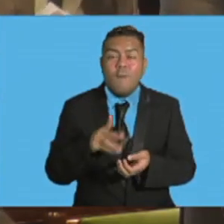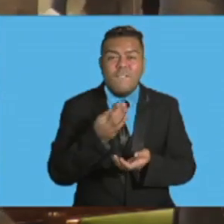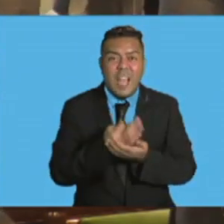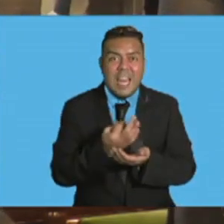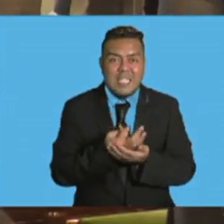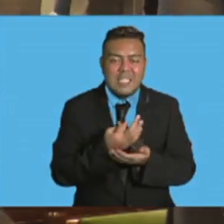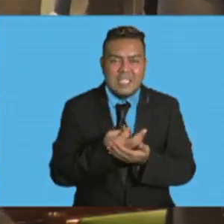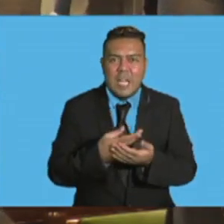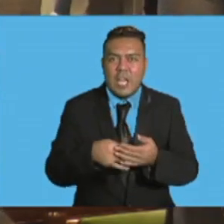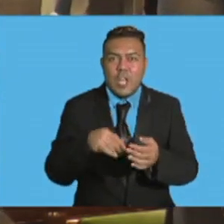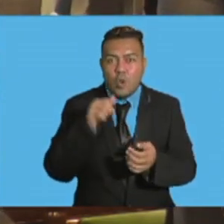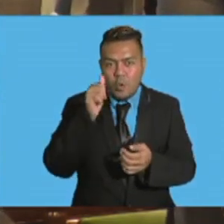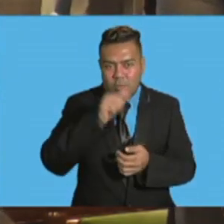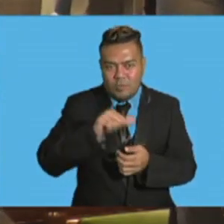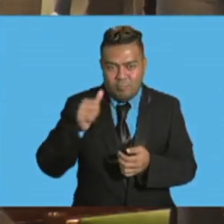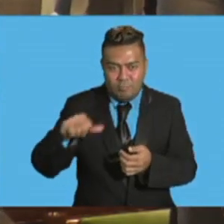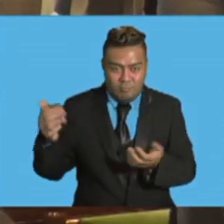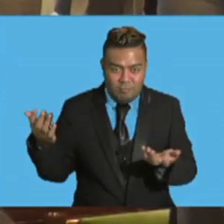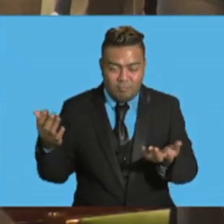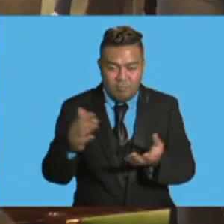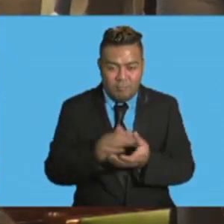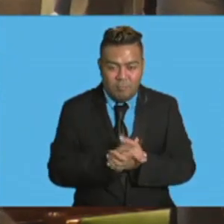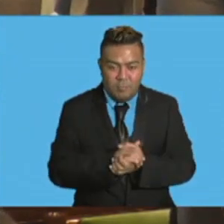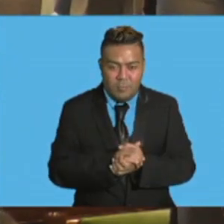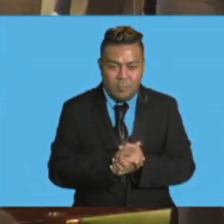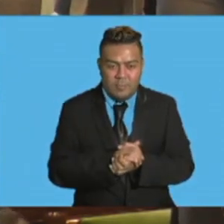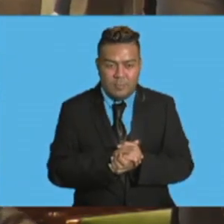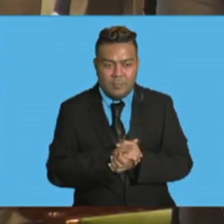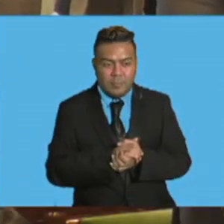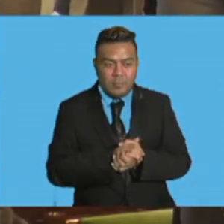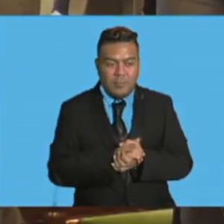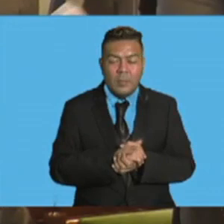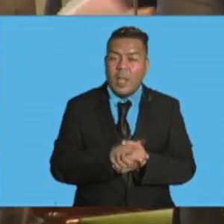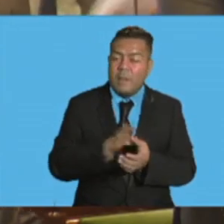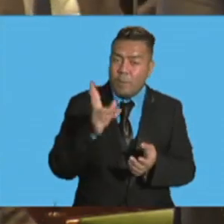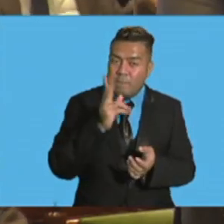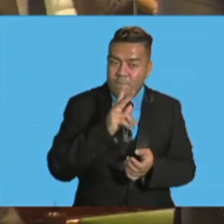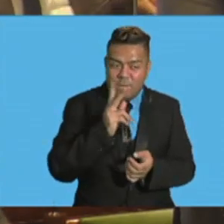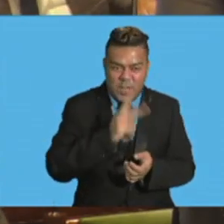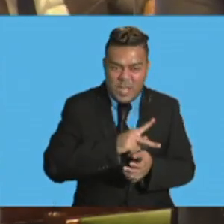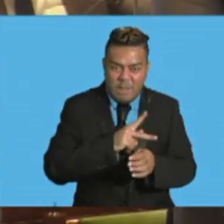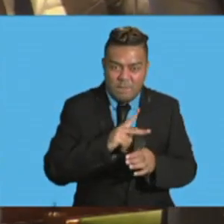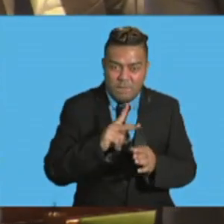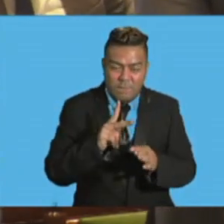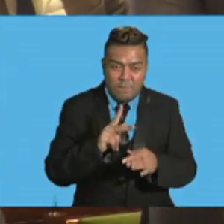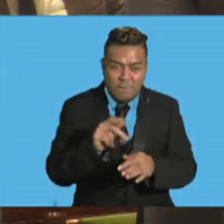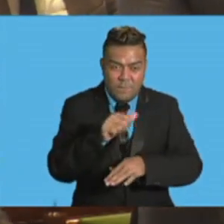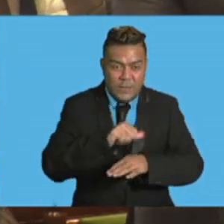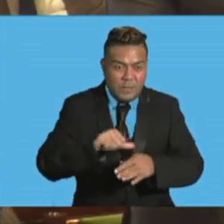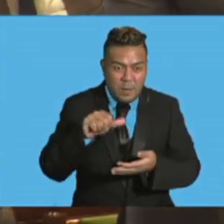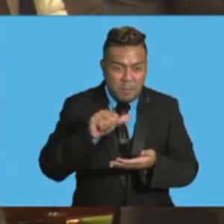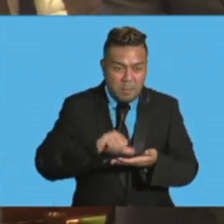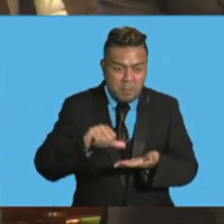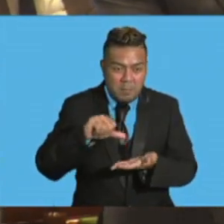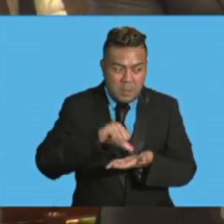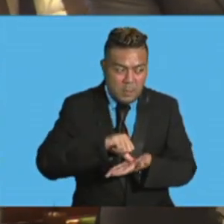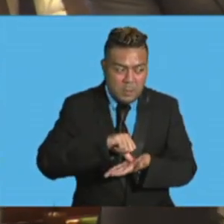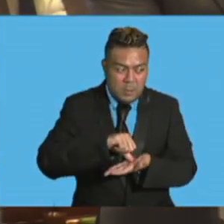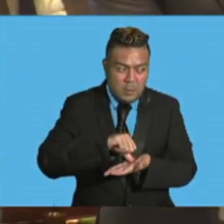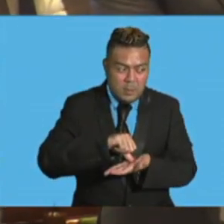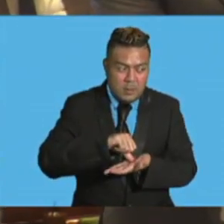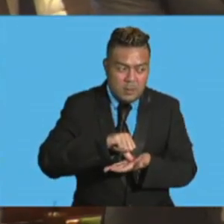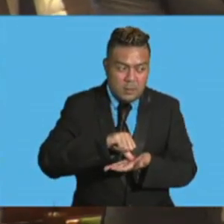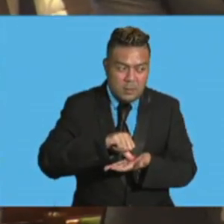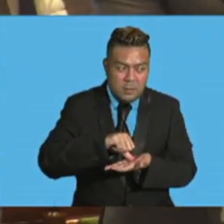Bank and IMF. And we have representation from Italy and from Philippines too, and of course Fiji was there too. Discussion also focused on the